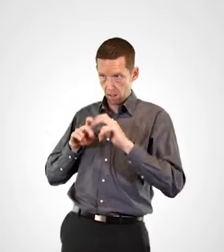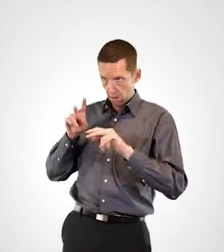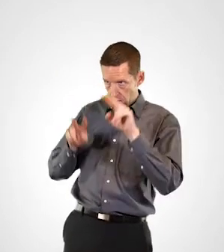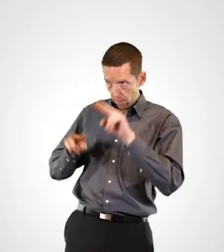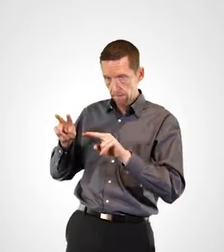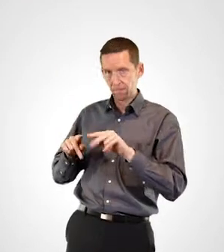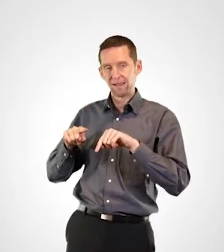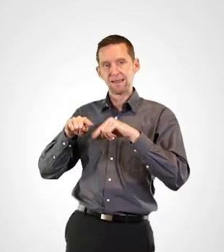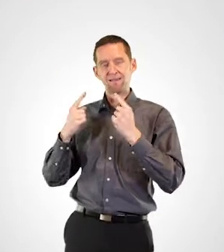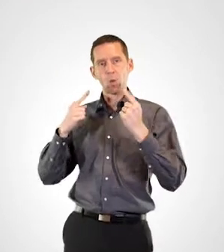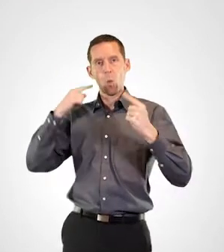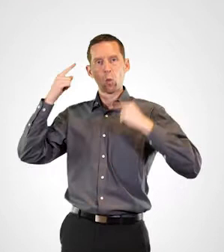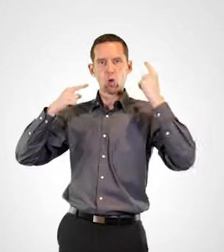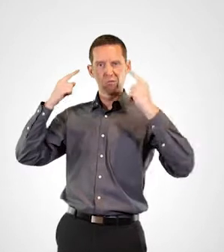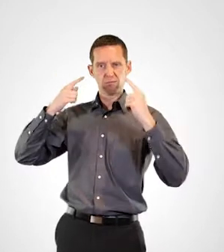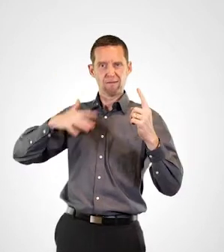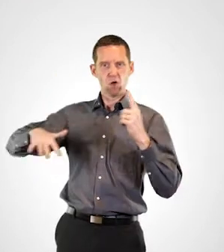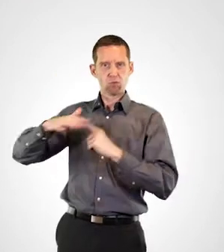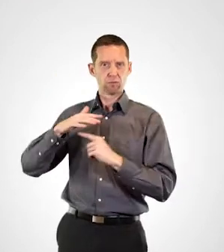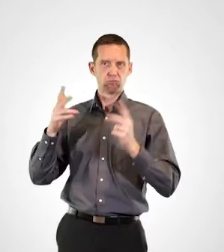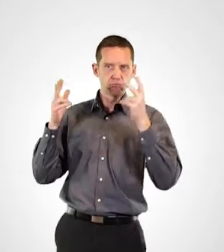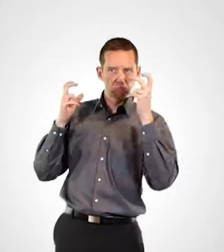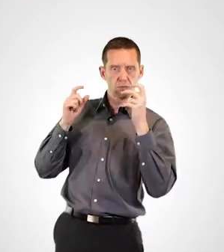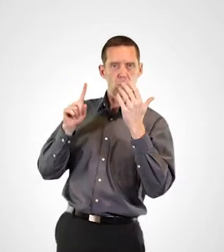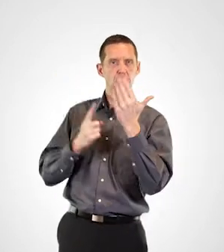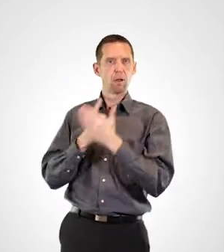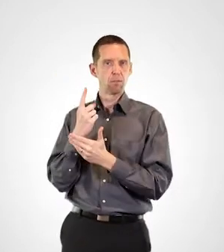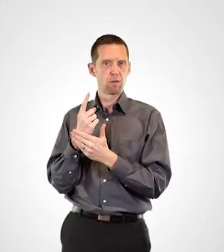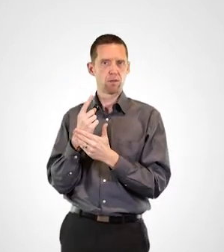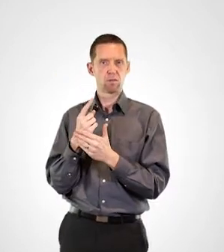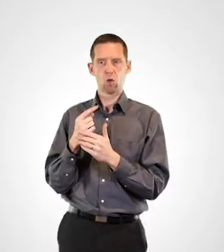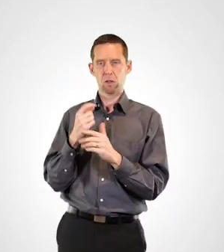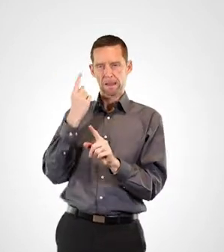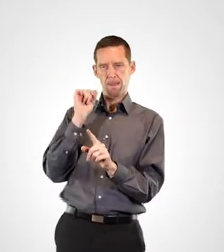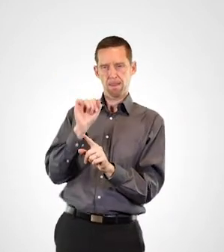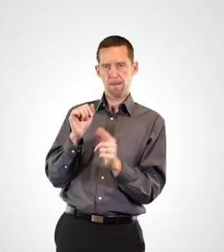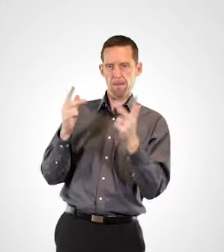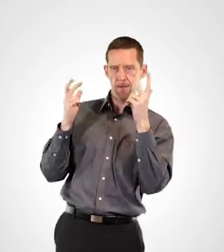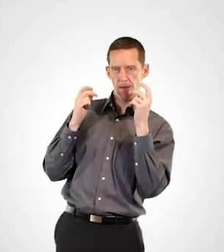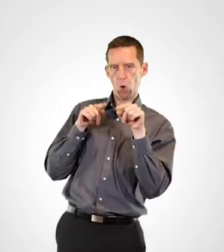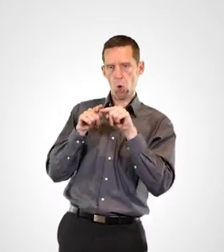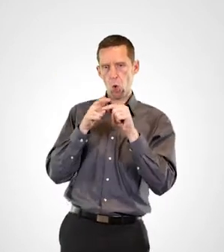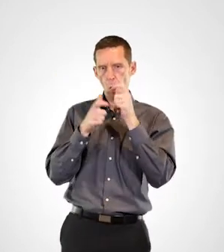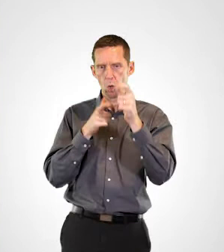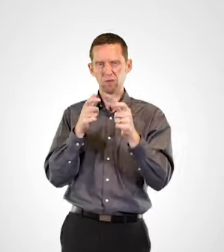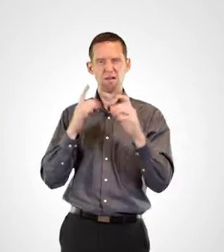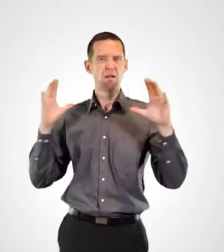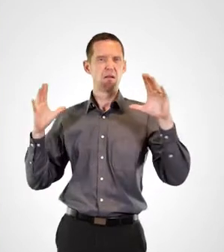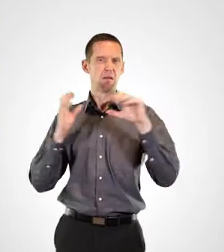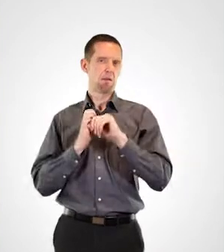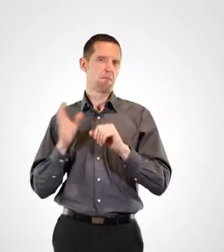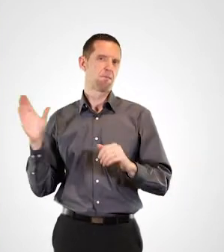of the different audio environments, and what's happening more specifically with these children. So it's kind of just grouping together what I've just talked about in